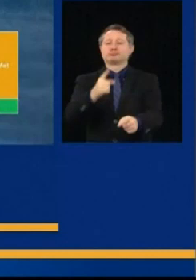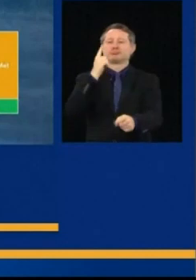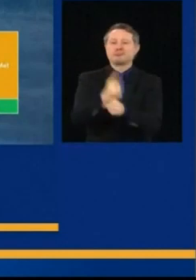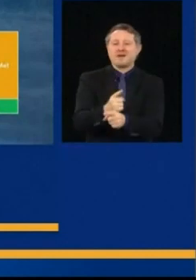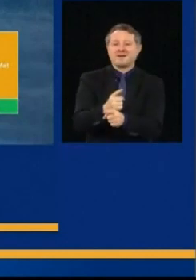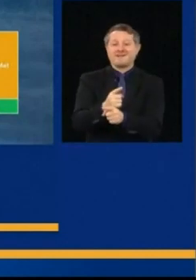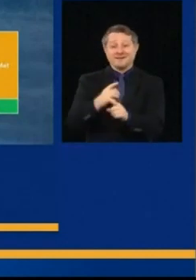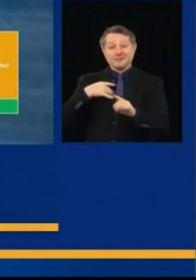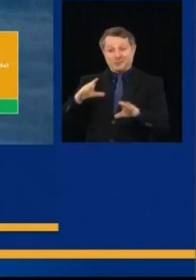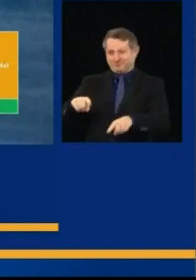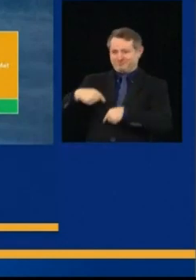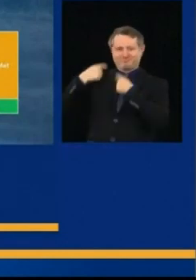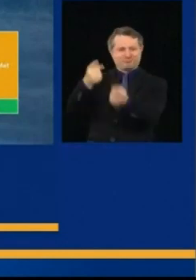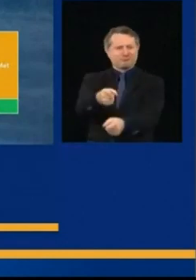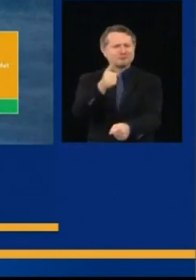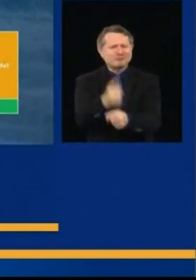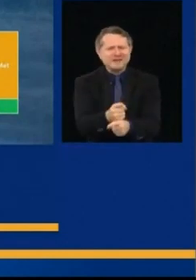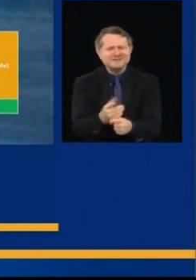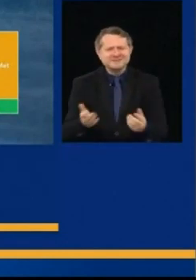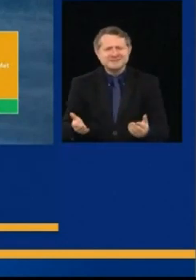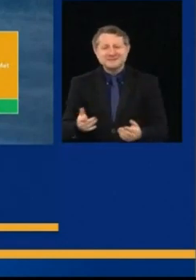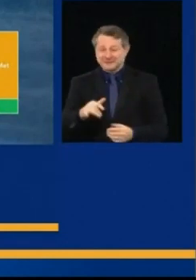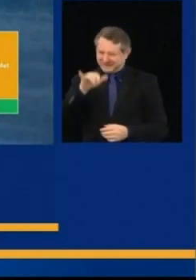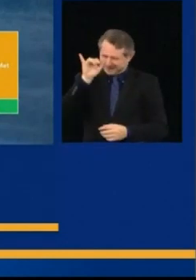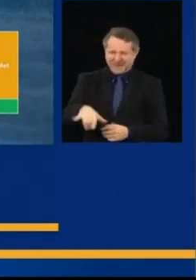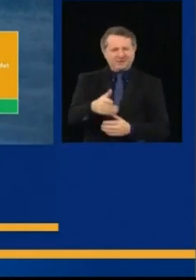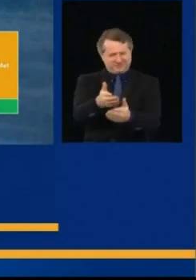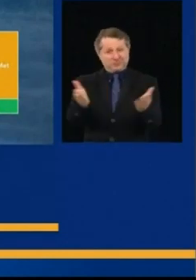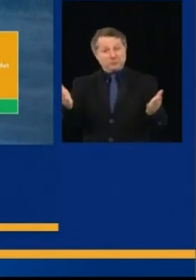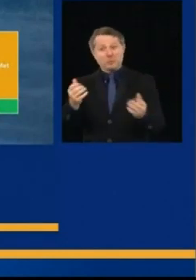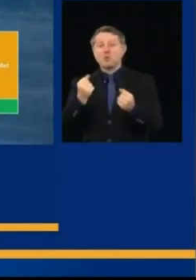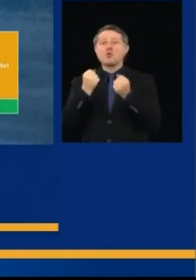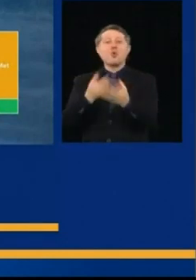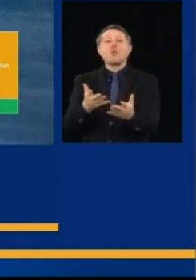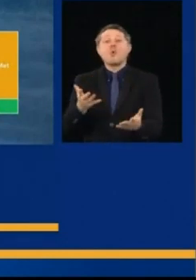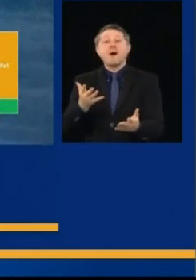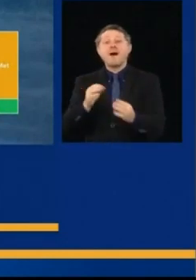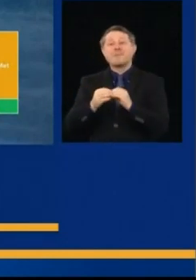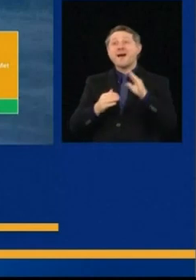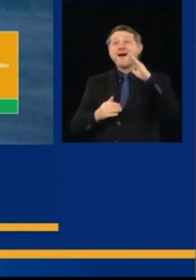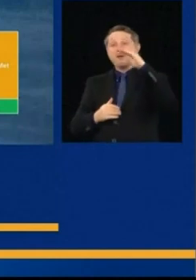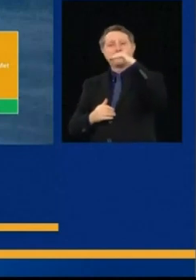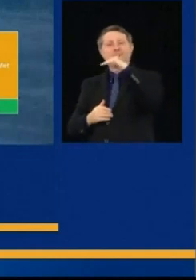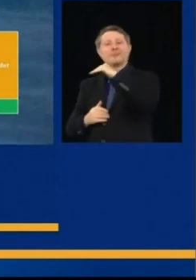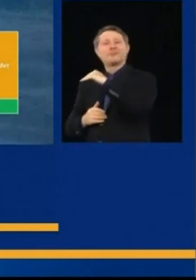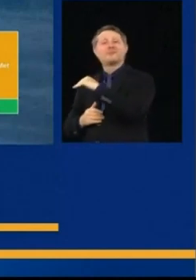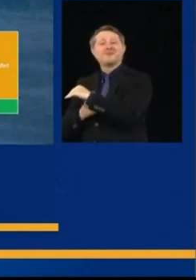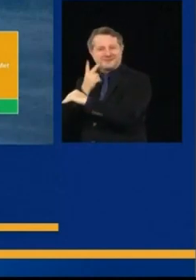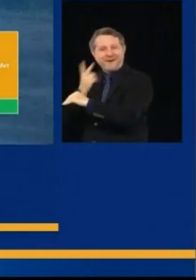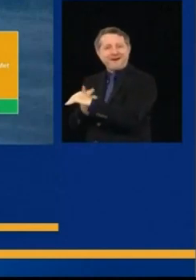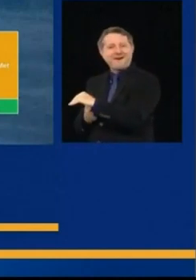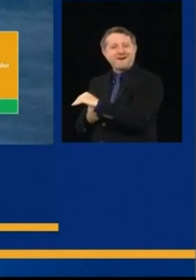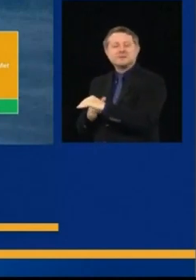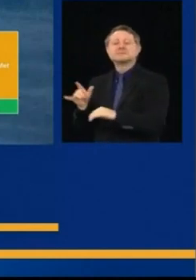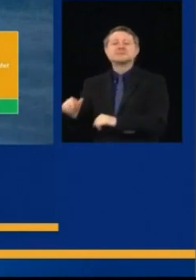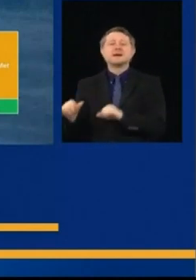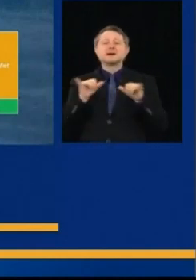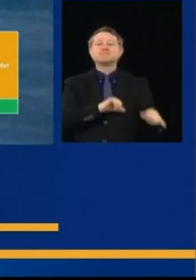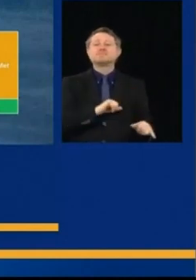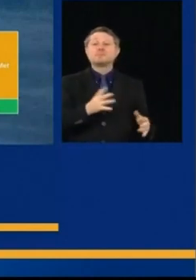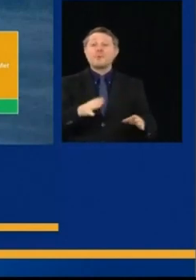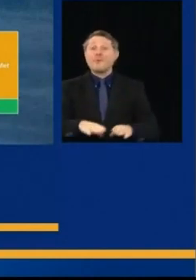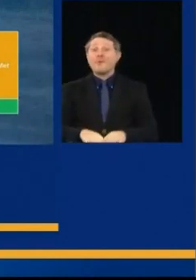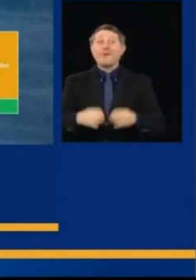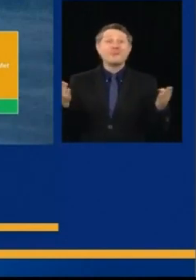we bent that curve and flattened that curve. Same thing on reopening. You will